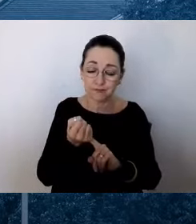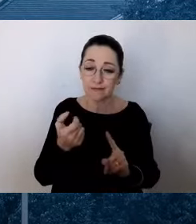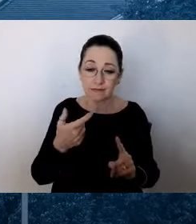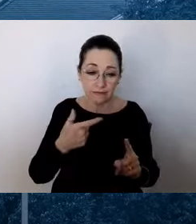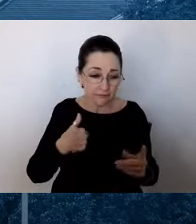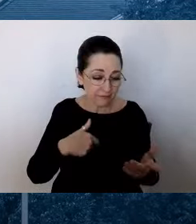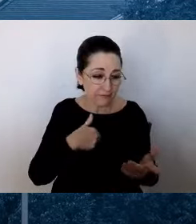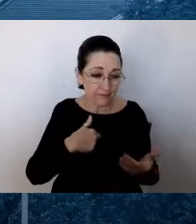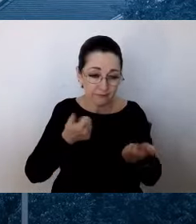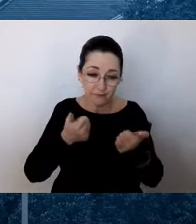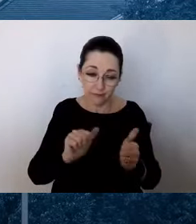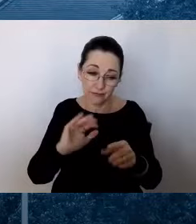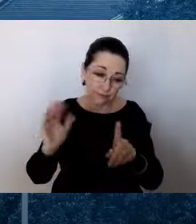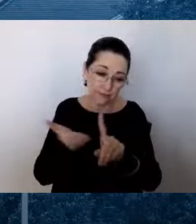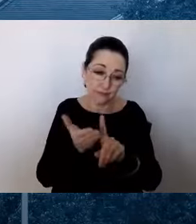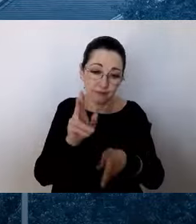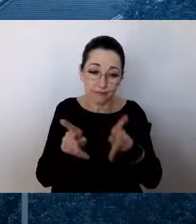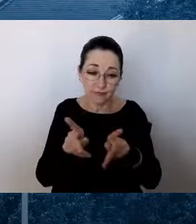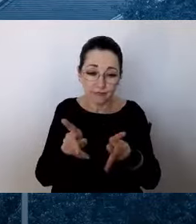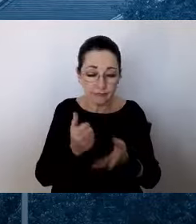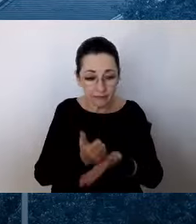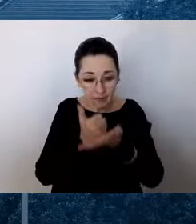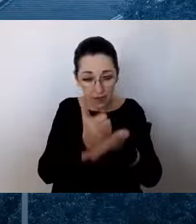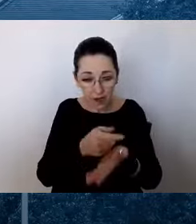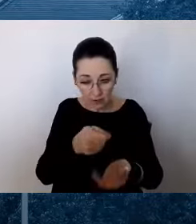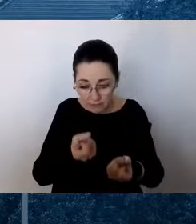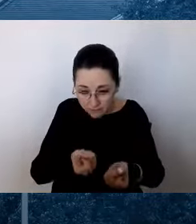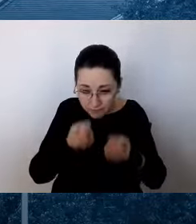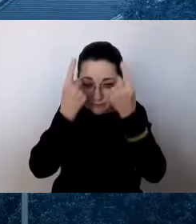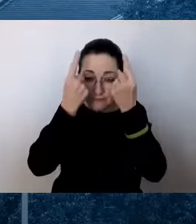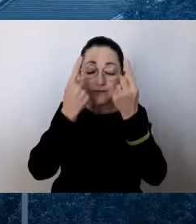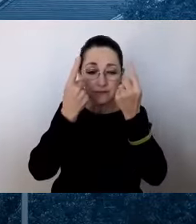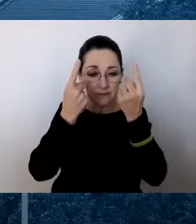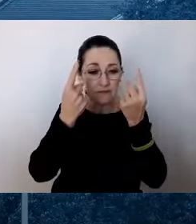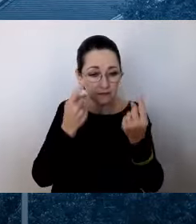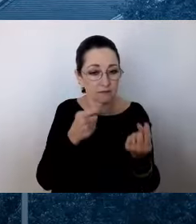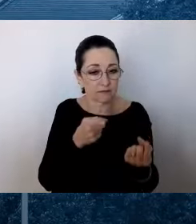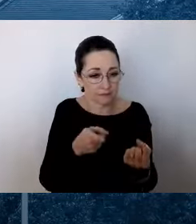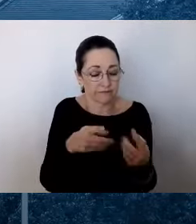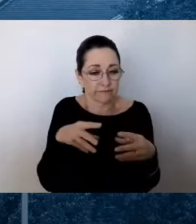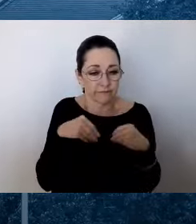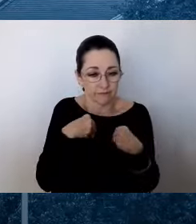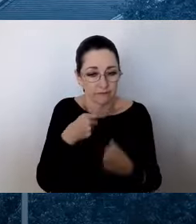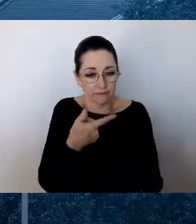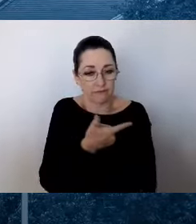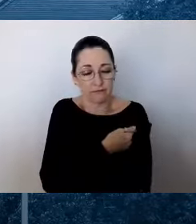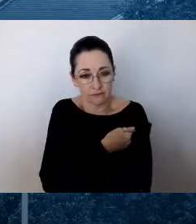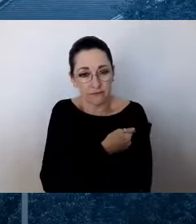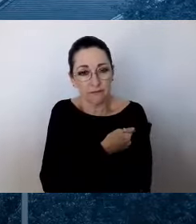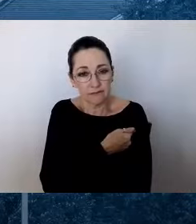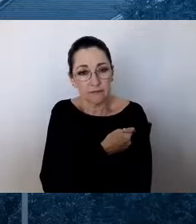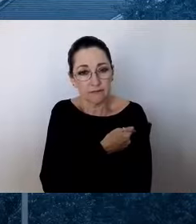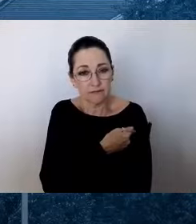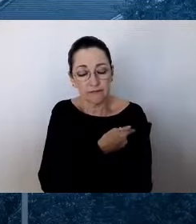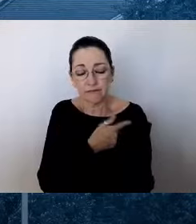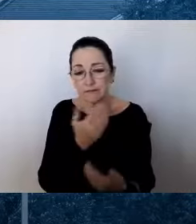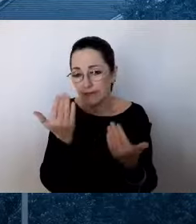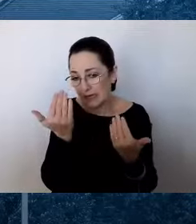get them to do the right thing, so we can get out of this and prevent and